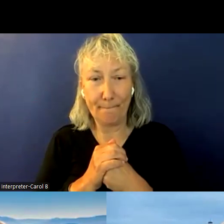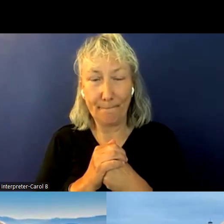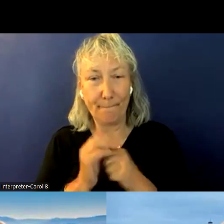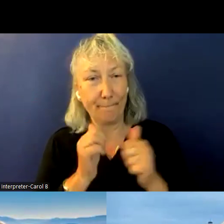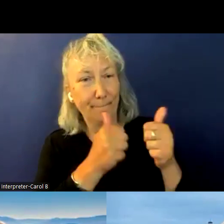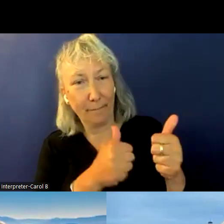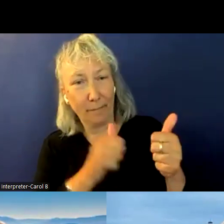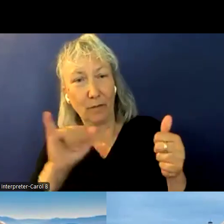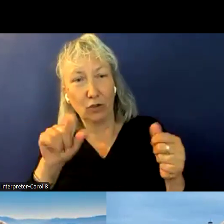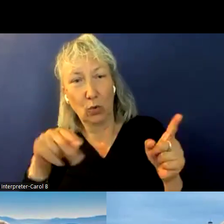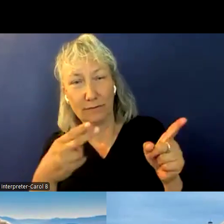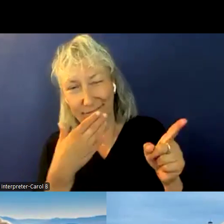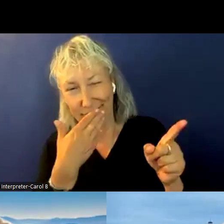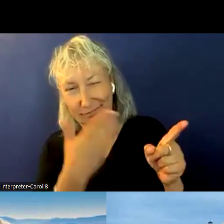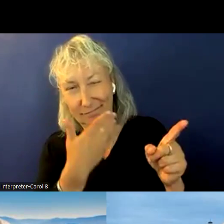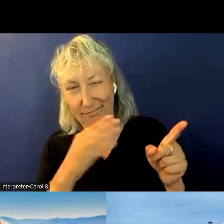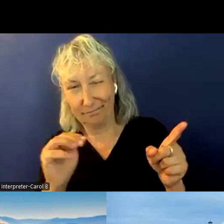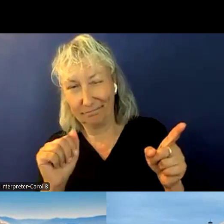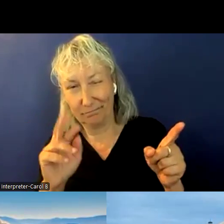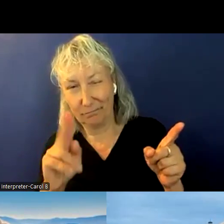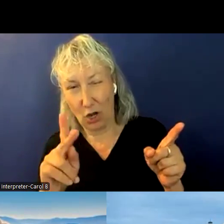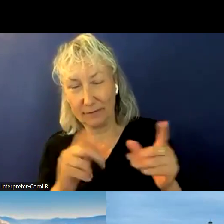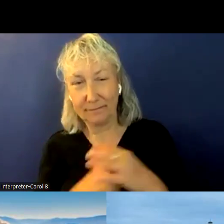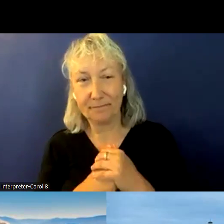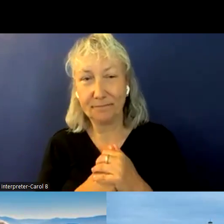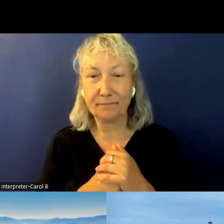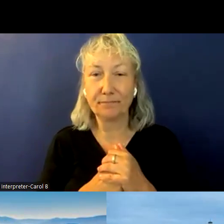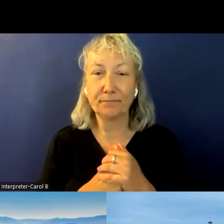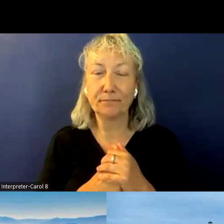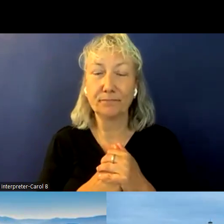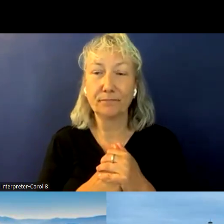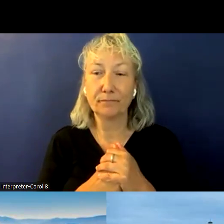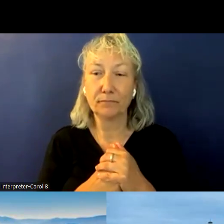All right. Thank you, Mark. So next up is